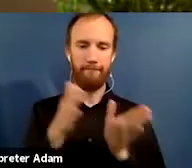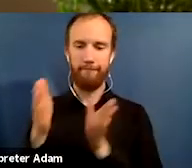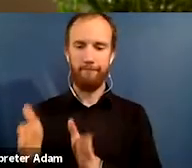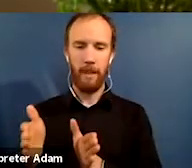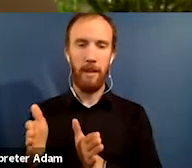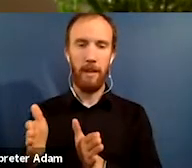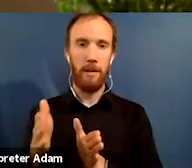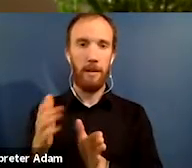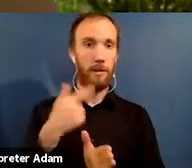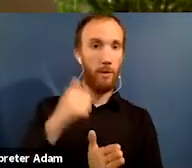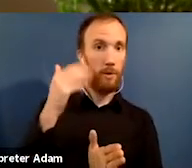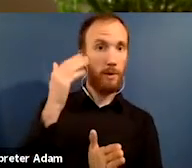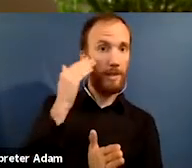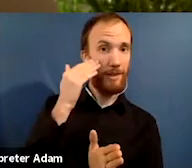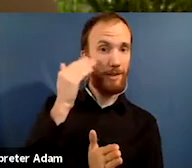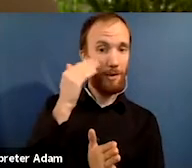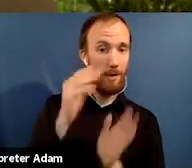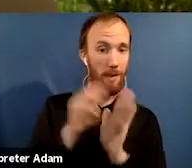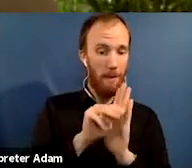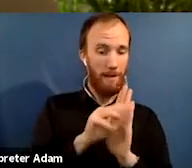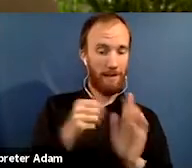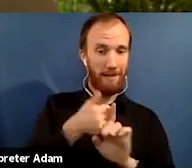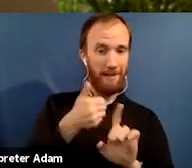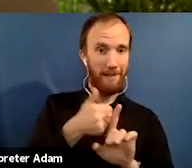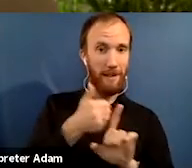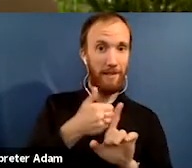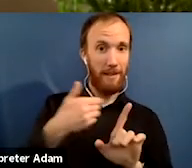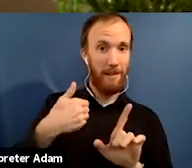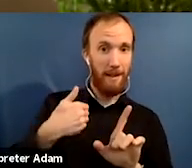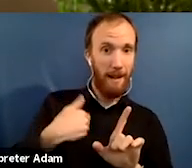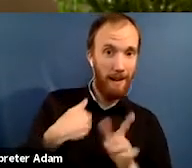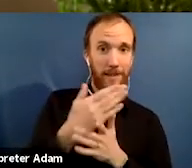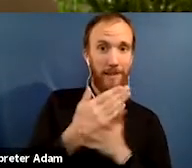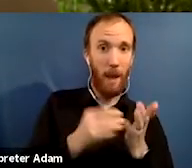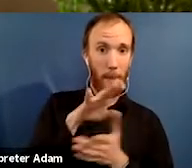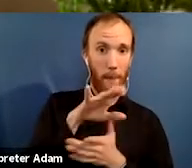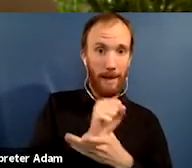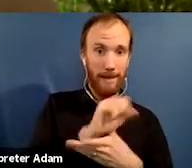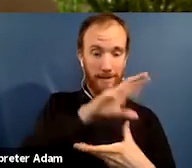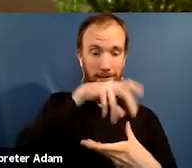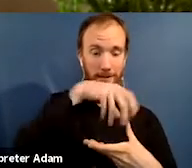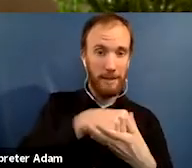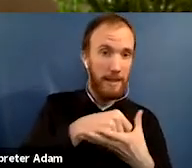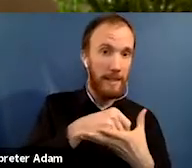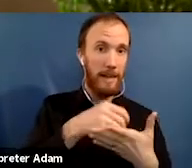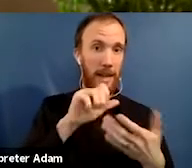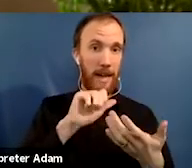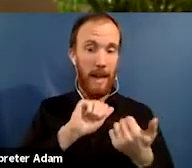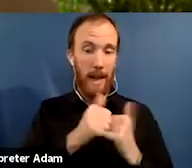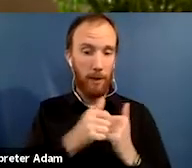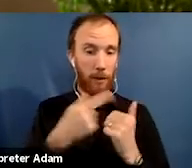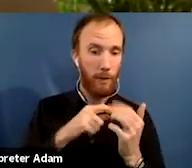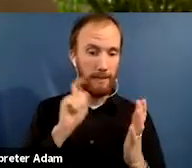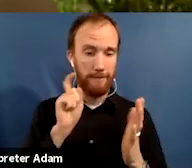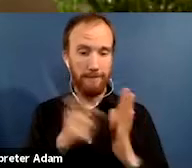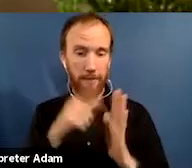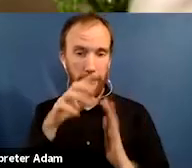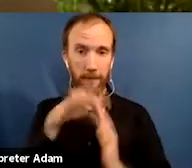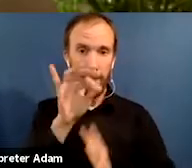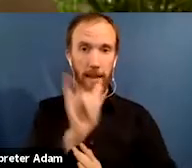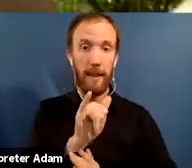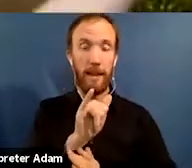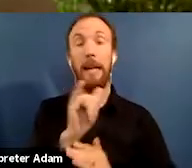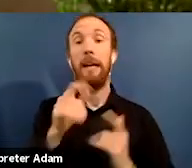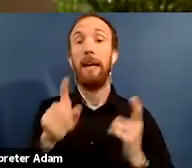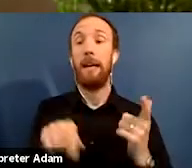model is having some undesirable biases or capturing some undesirable biases? If so, how to detect it? And once we know that